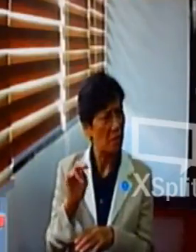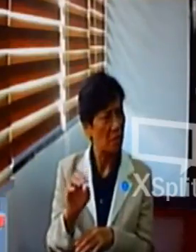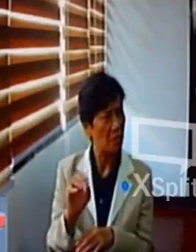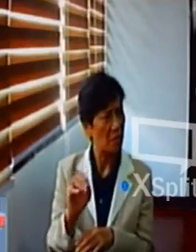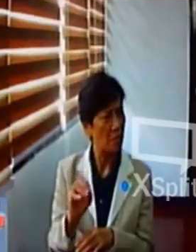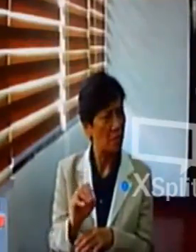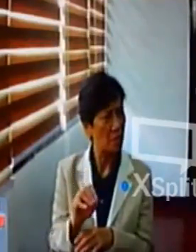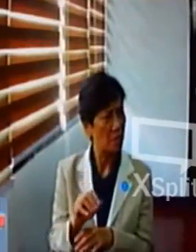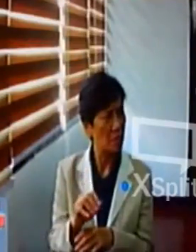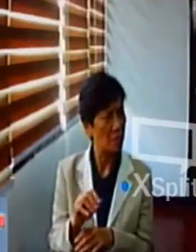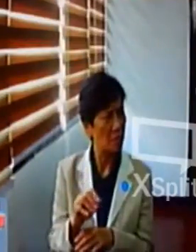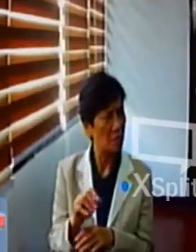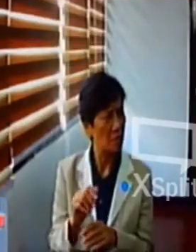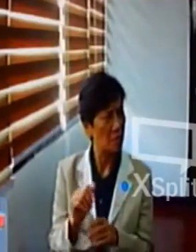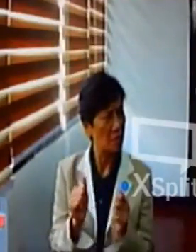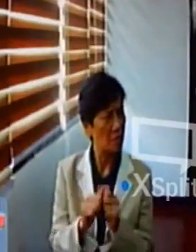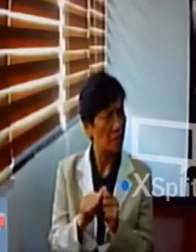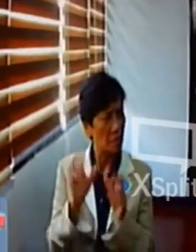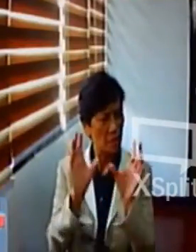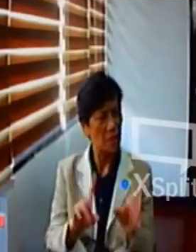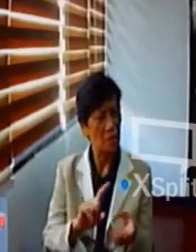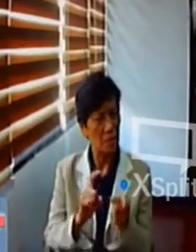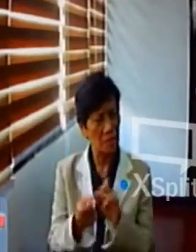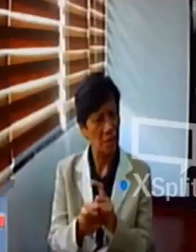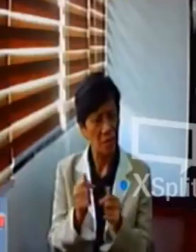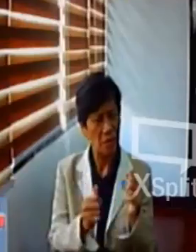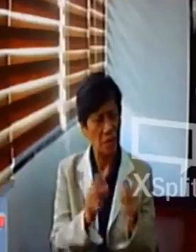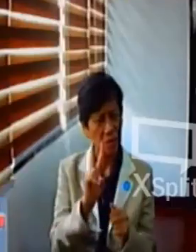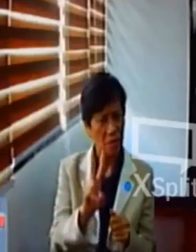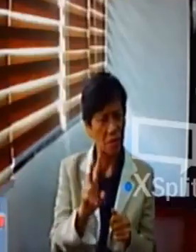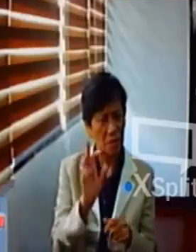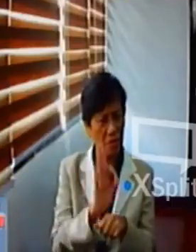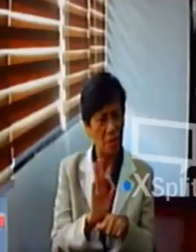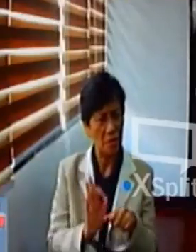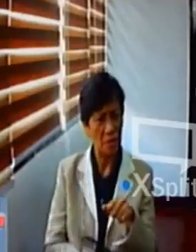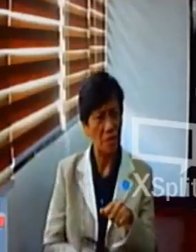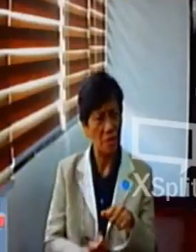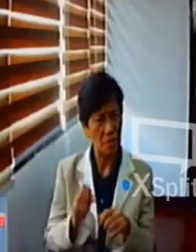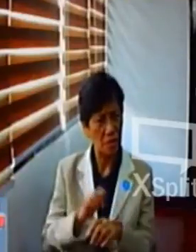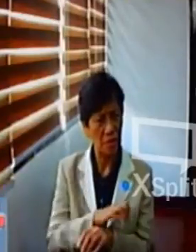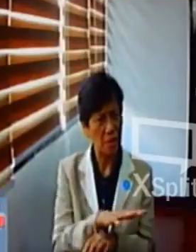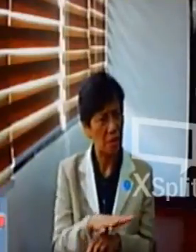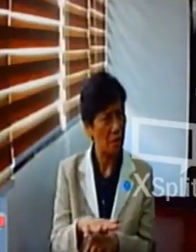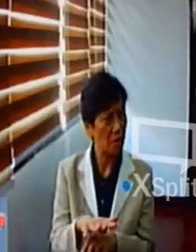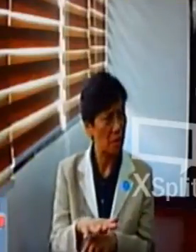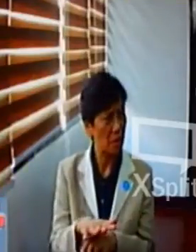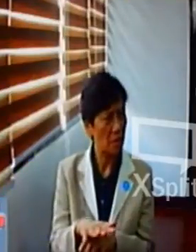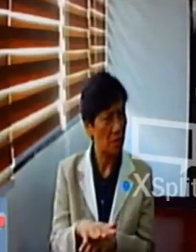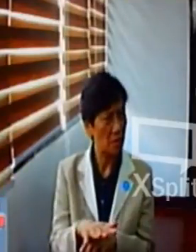Whether which of the two factors are affecting